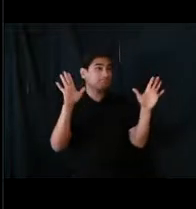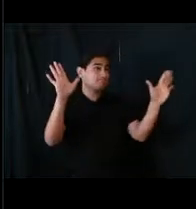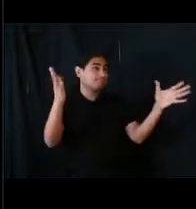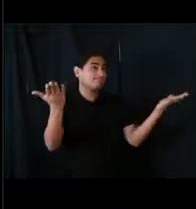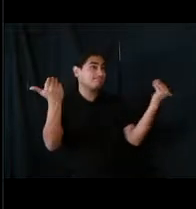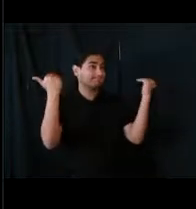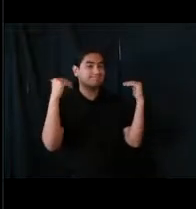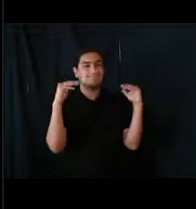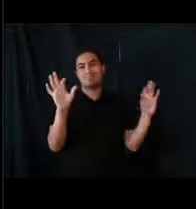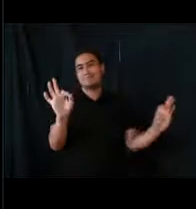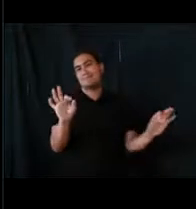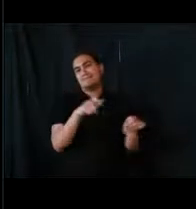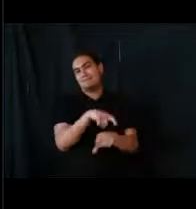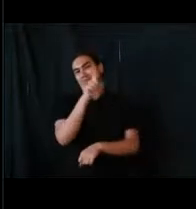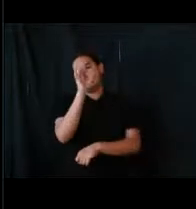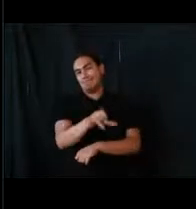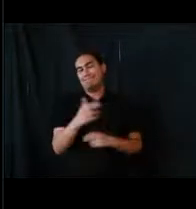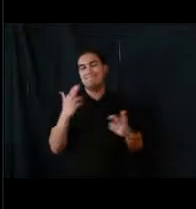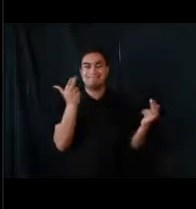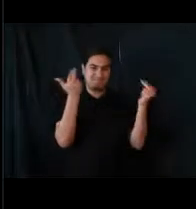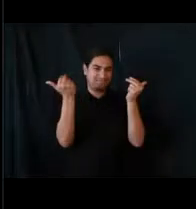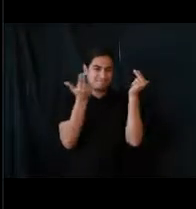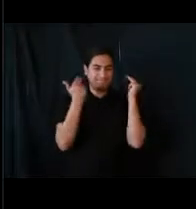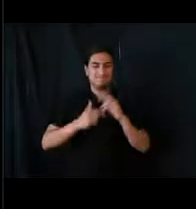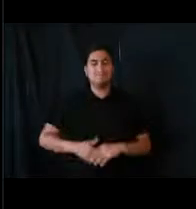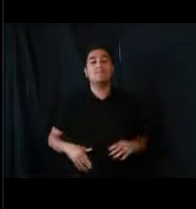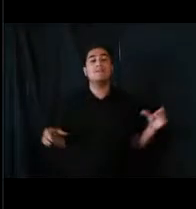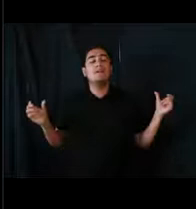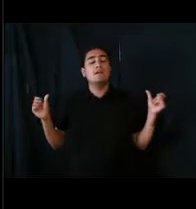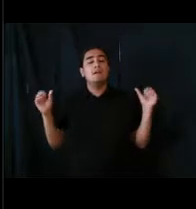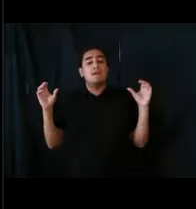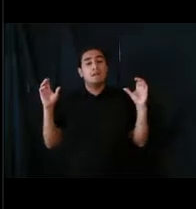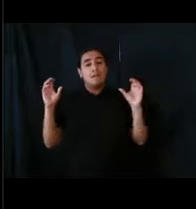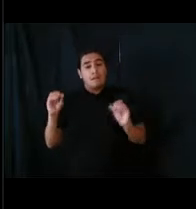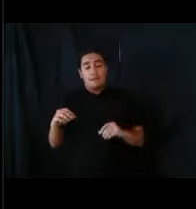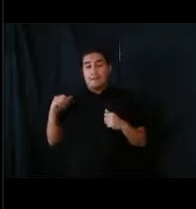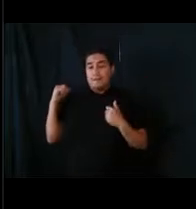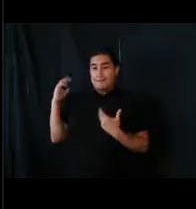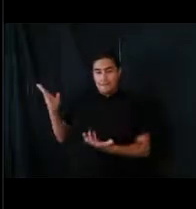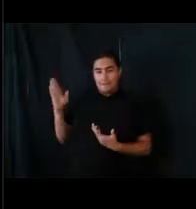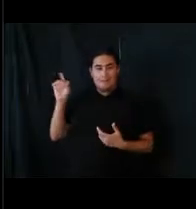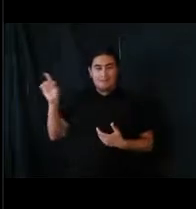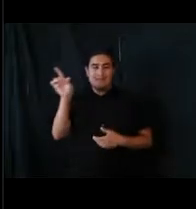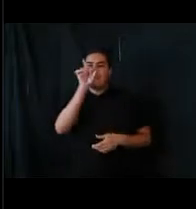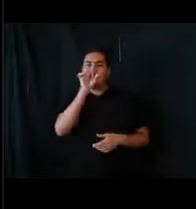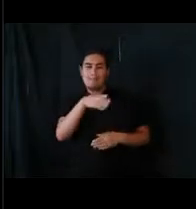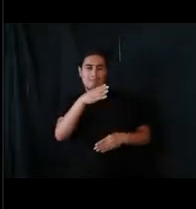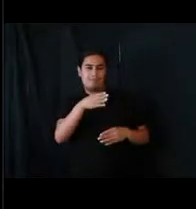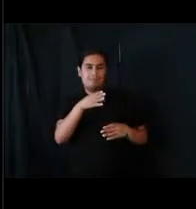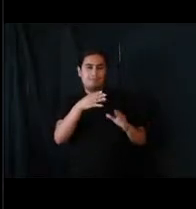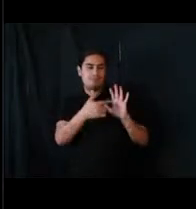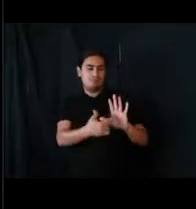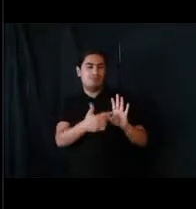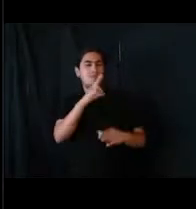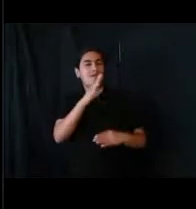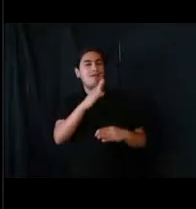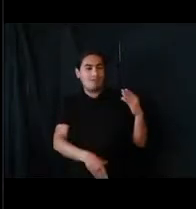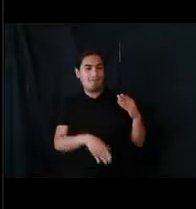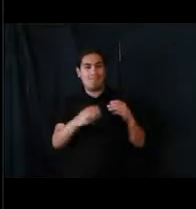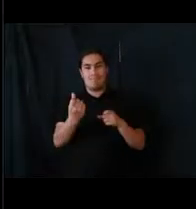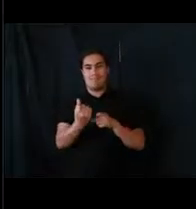timing for that um so this is a a look at the very end of last fiscal year this is that